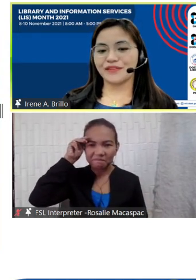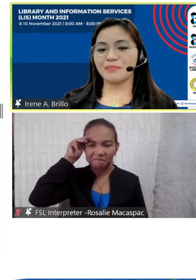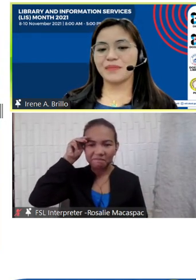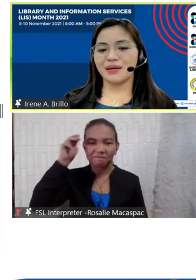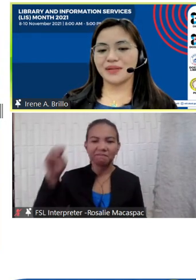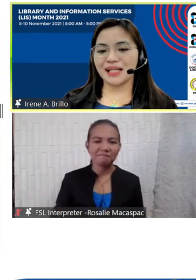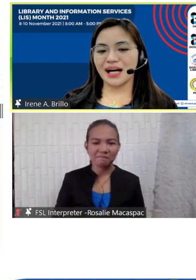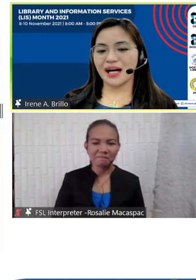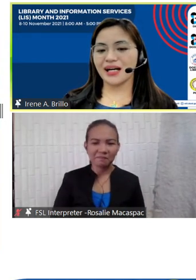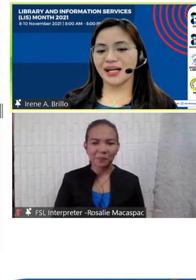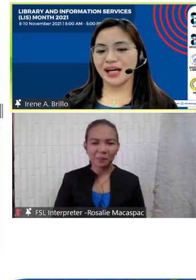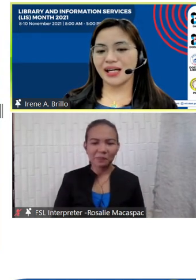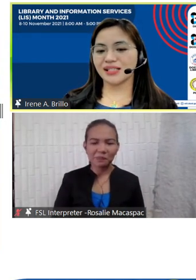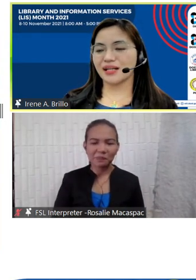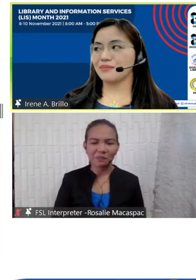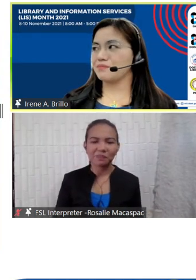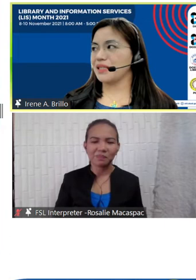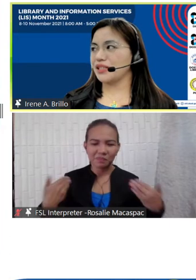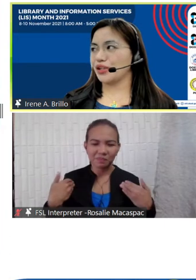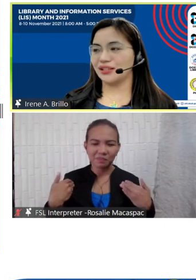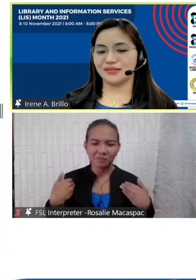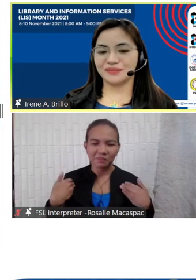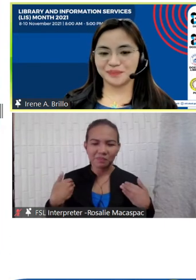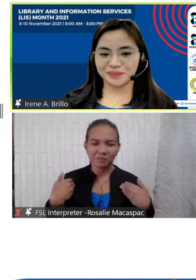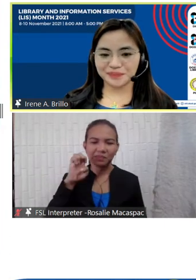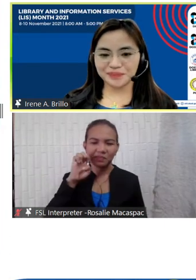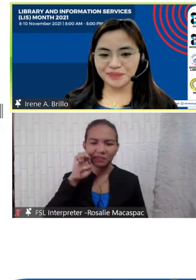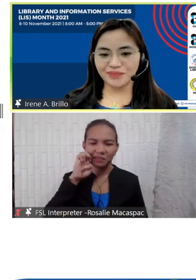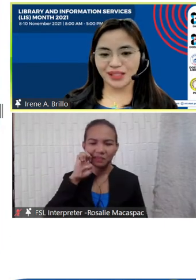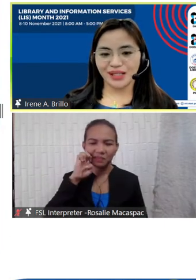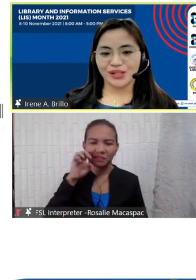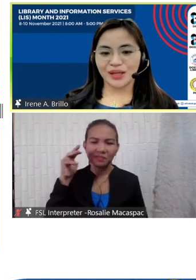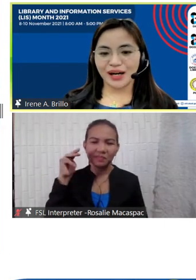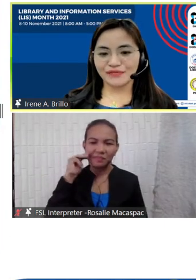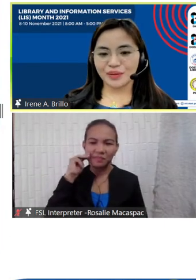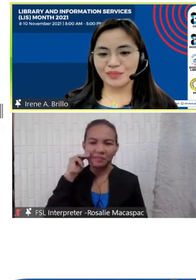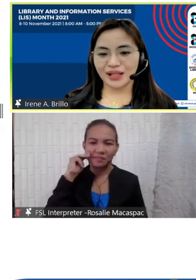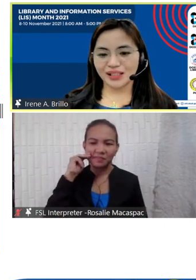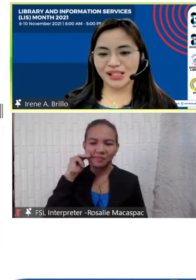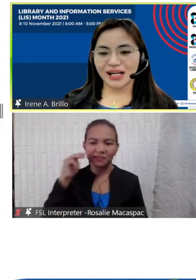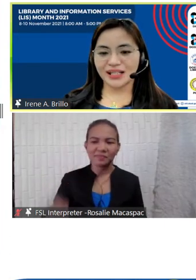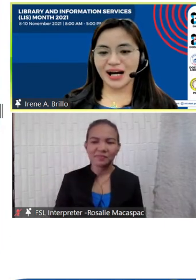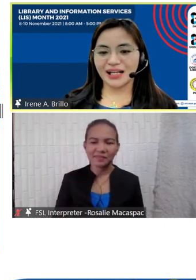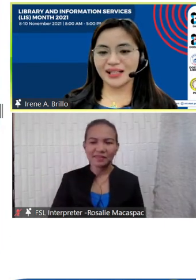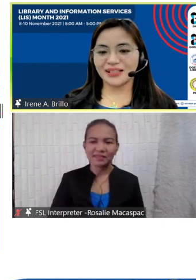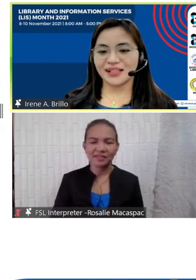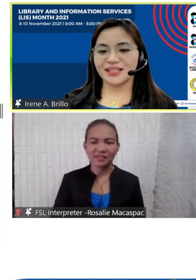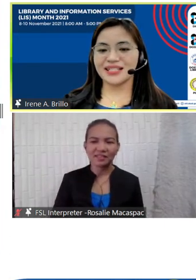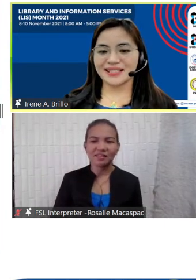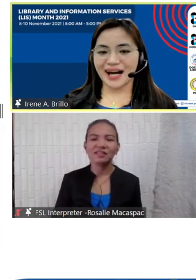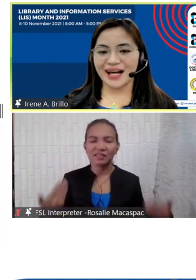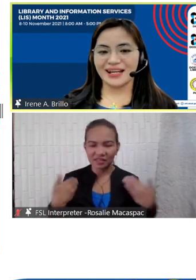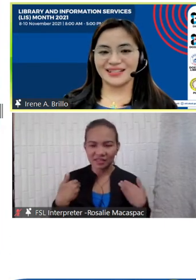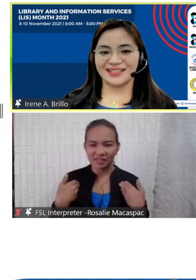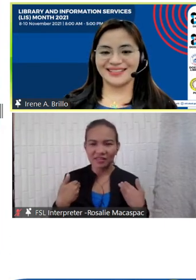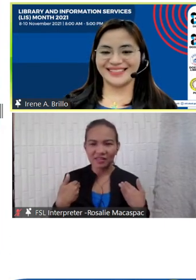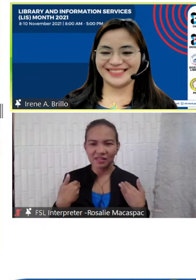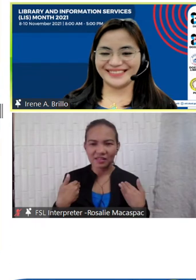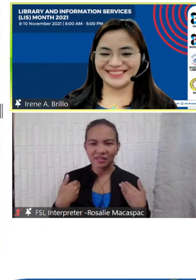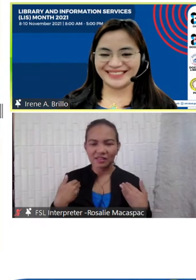We have from Emilia H. Midon. We have from Mark John Allen